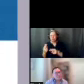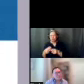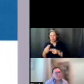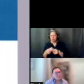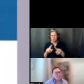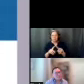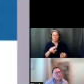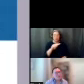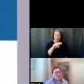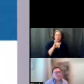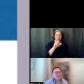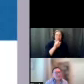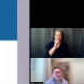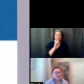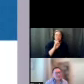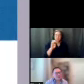Issei, Sensei,